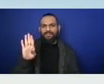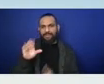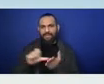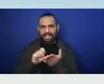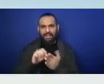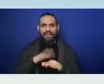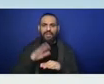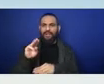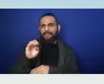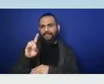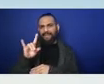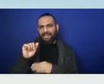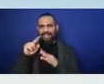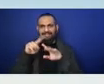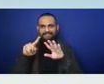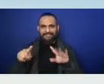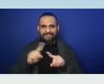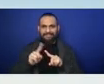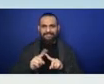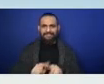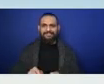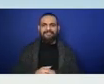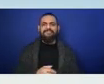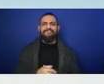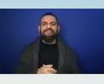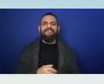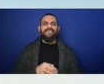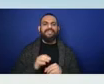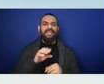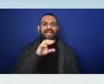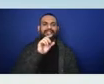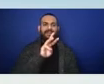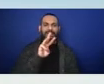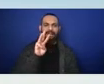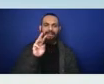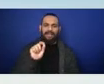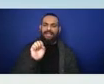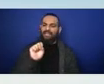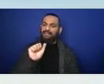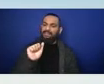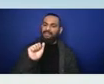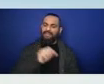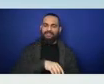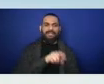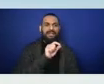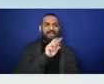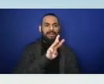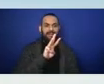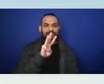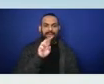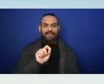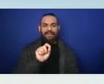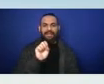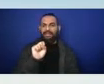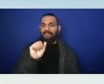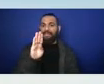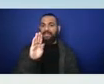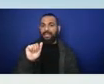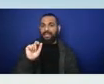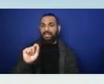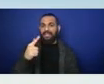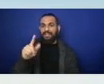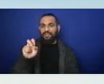www.gobierno.usa.gov/coronavirus. I'm sure that these will all be put on the Facebook page. I don't want to speak for the Congresswoman, but I'm sure someone on her staff will get these on her